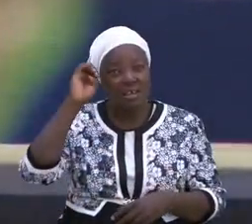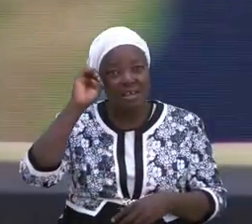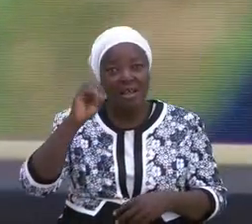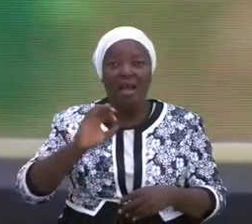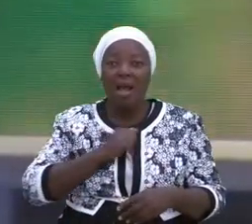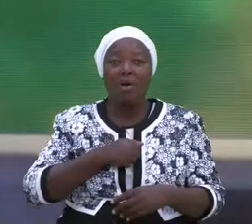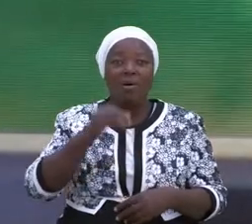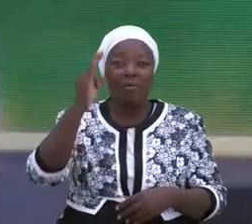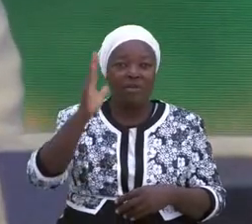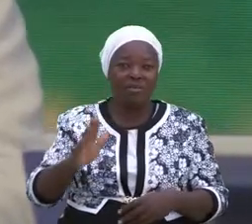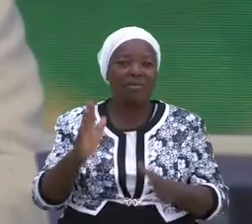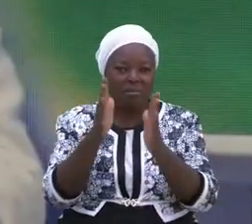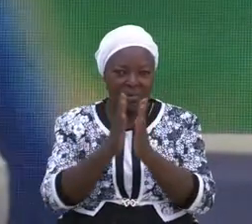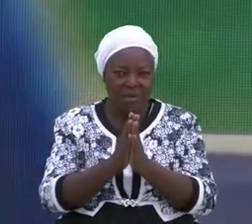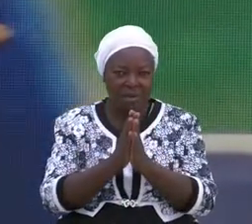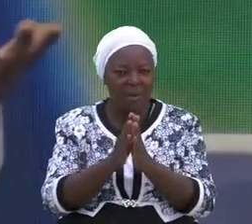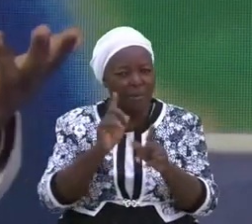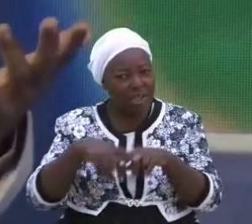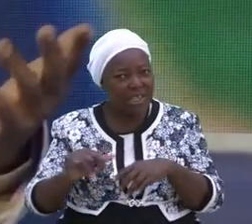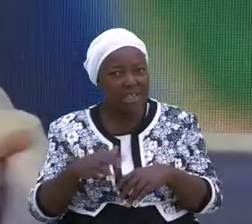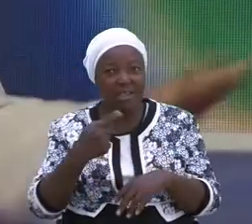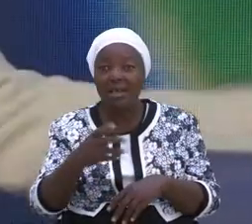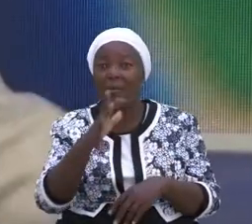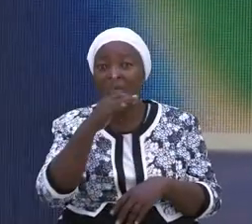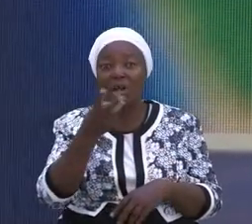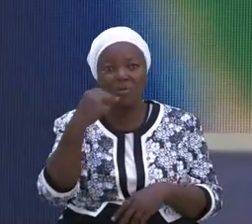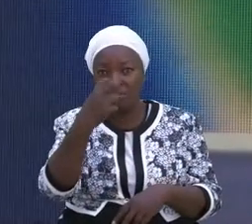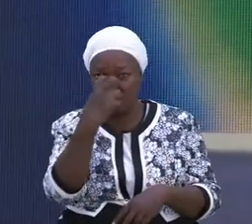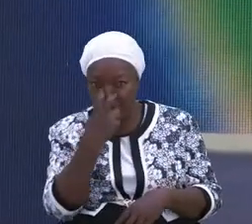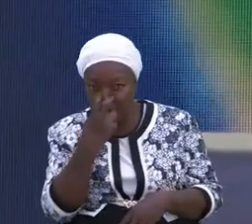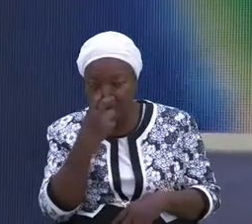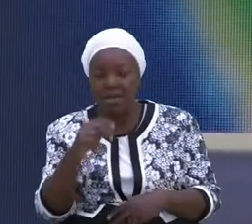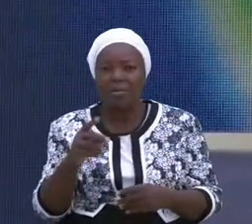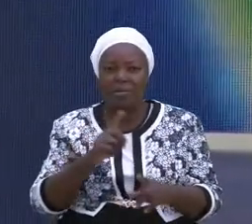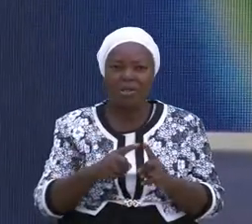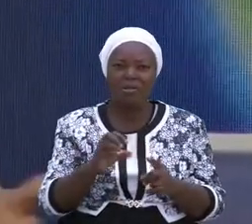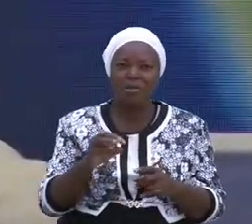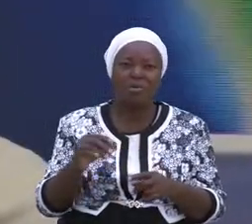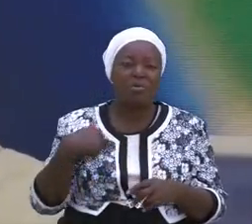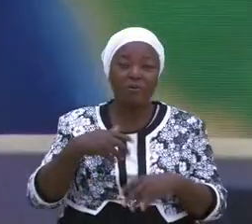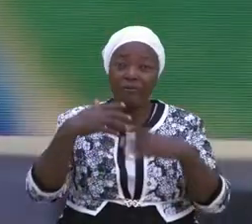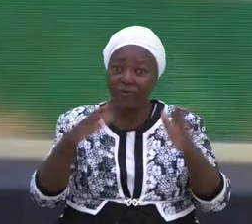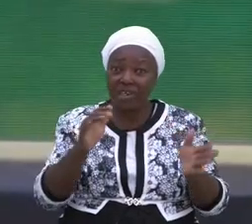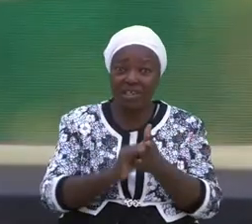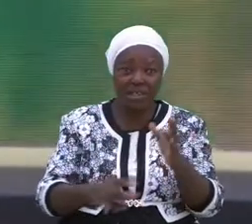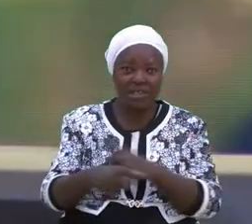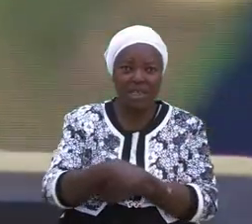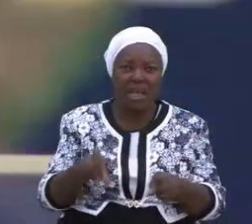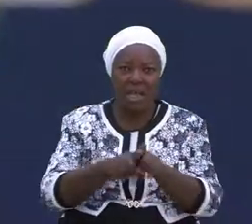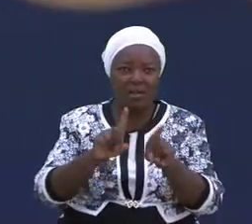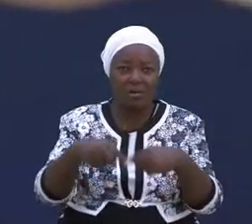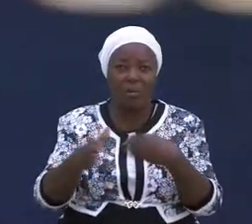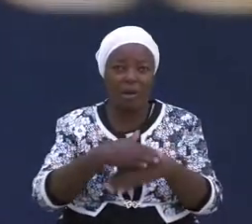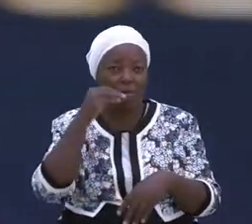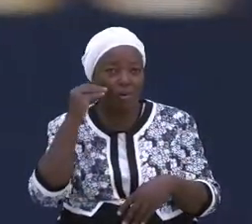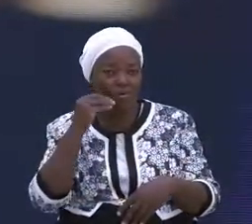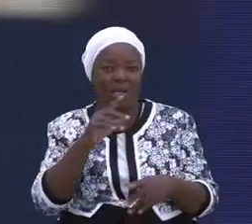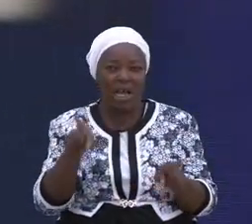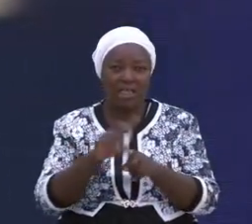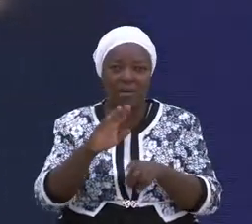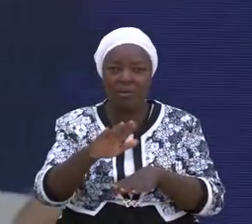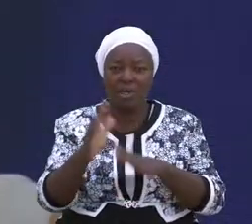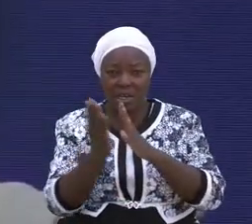blind. And so we finished that day, and they were going back home. As they were leading